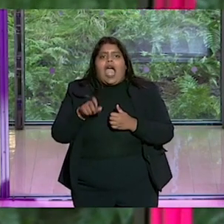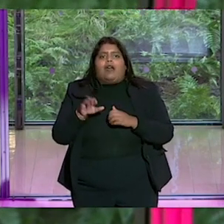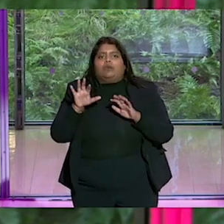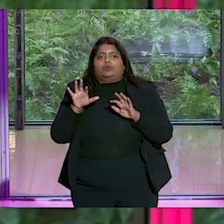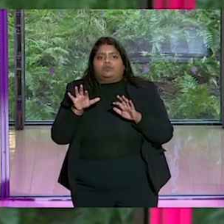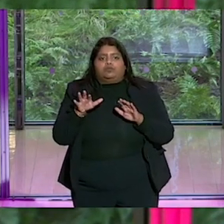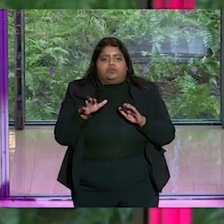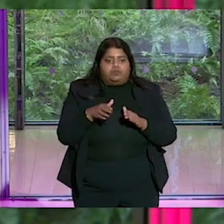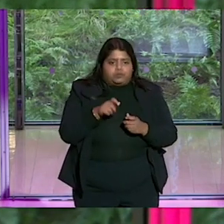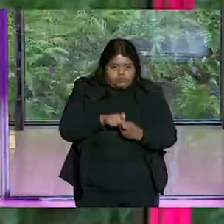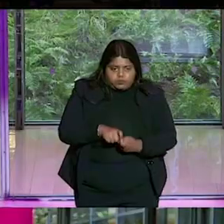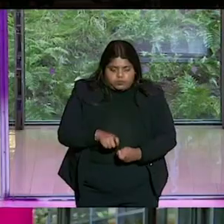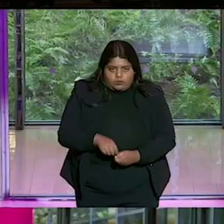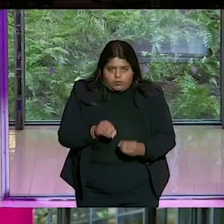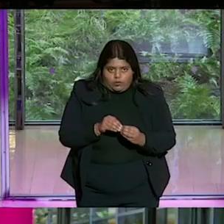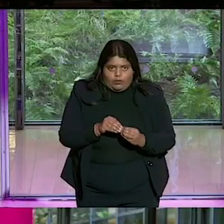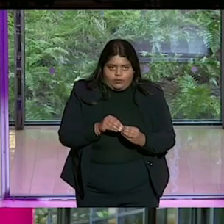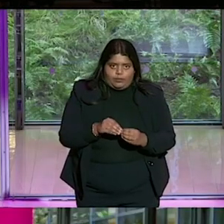much further.